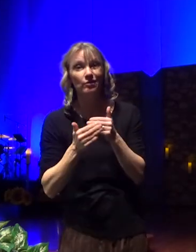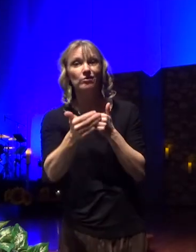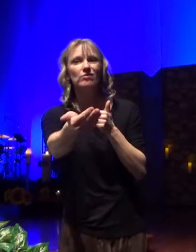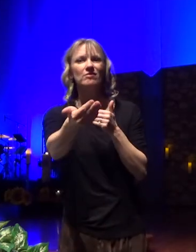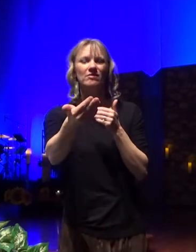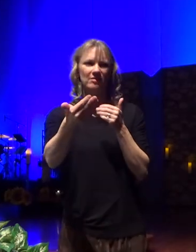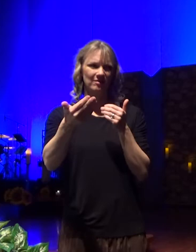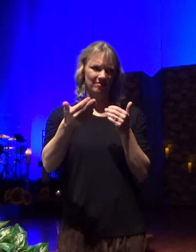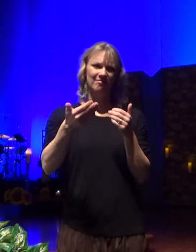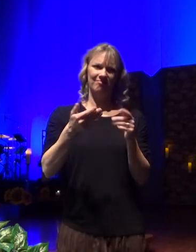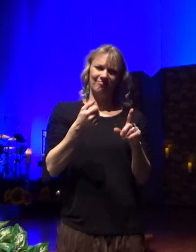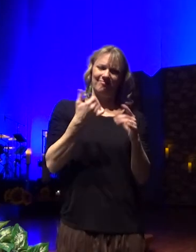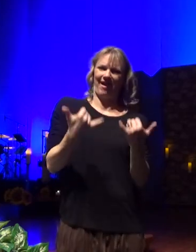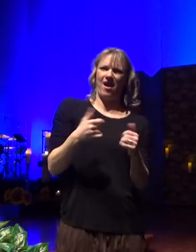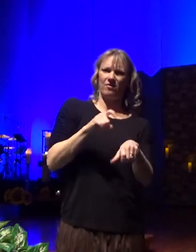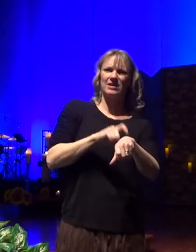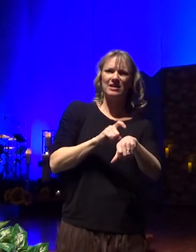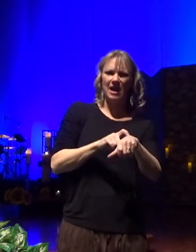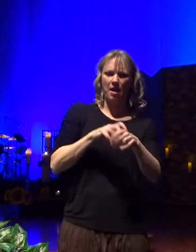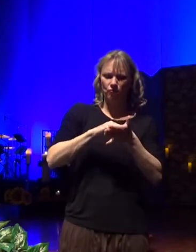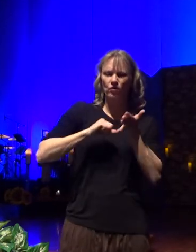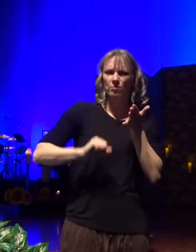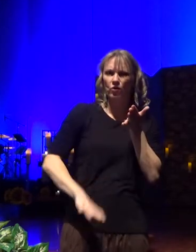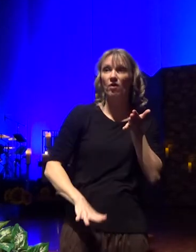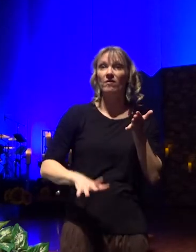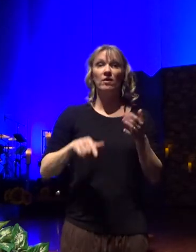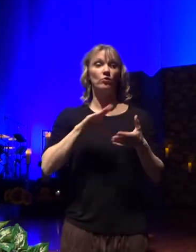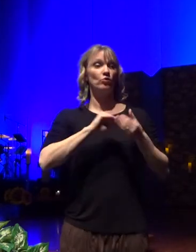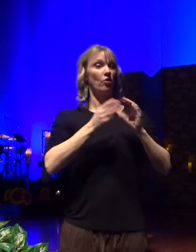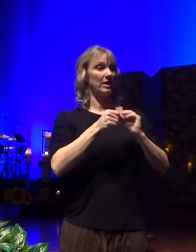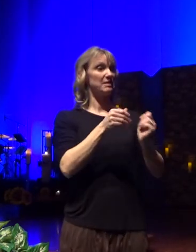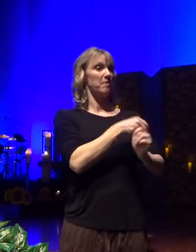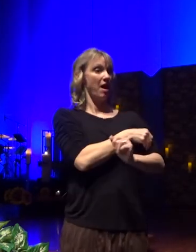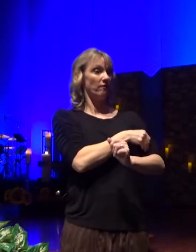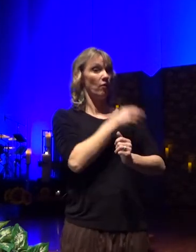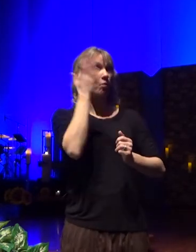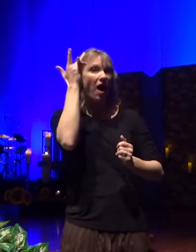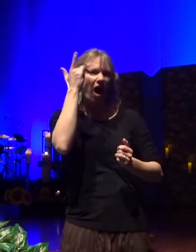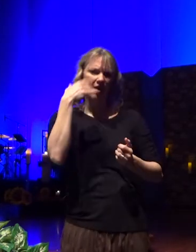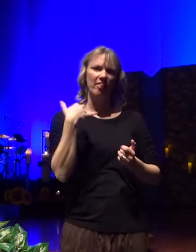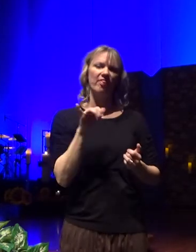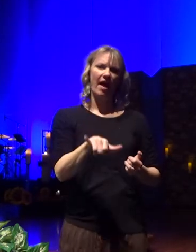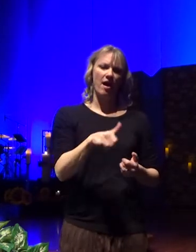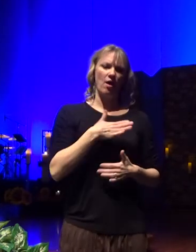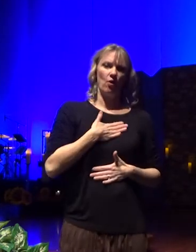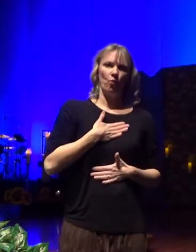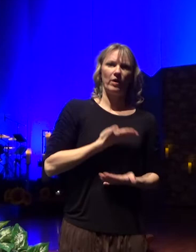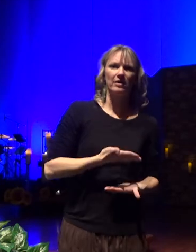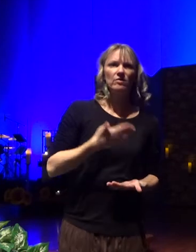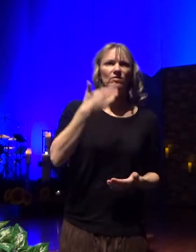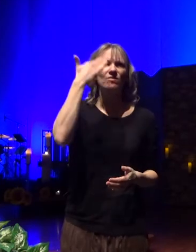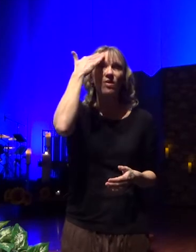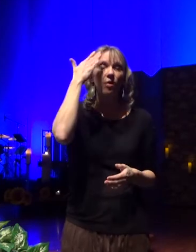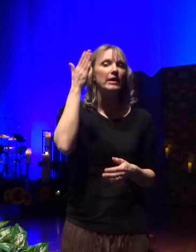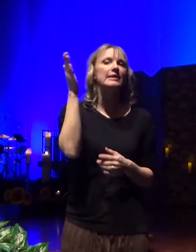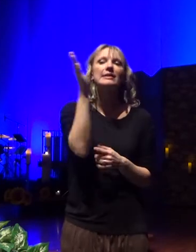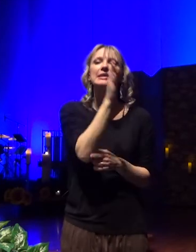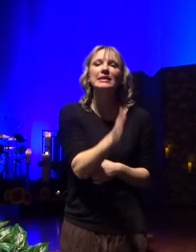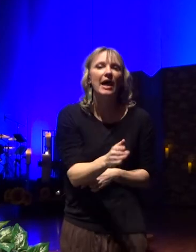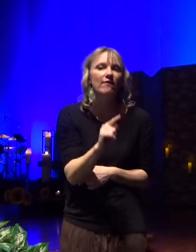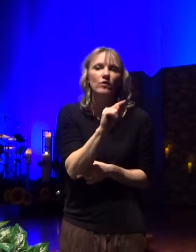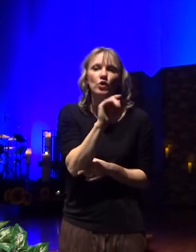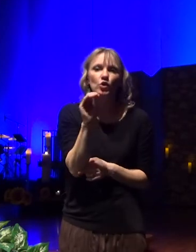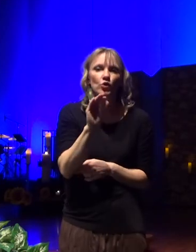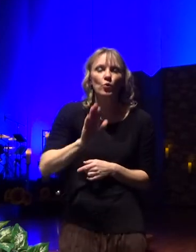It's time to remove that. And that's why Joseph's story is so powerful to me, because of that willingness to know that it's never